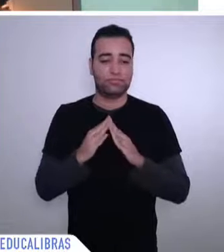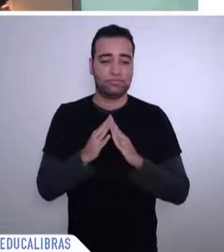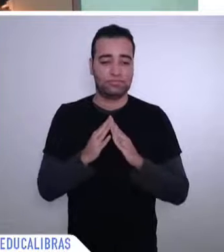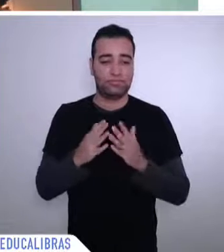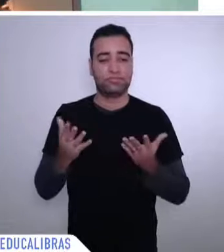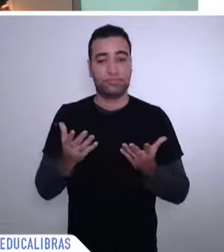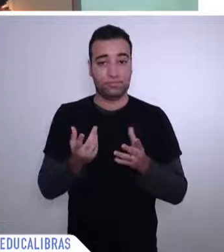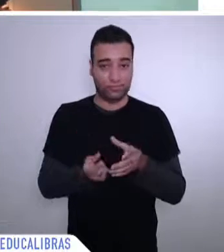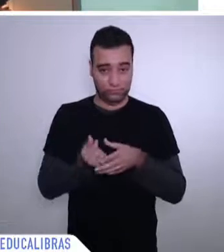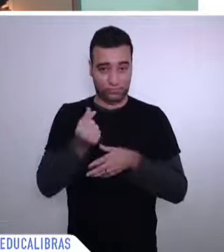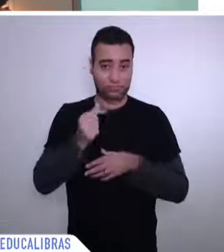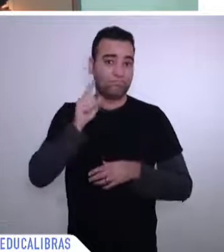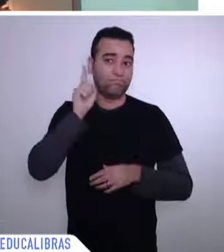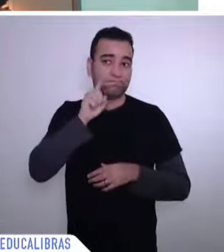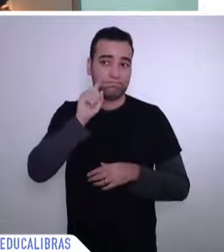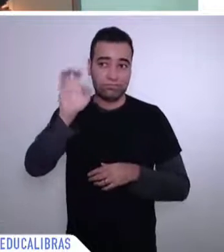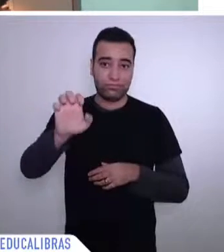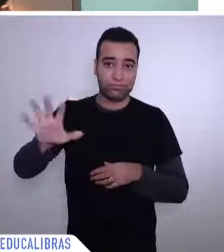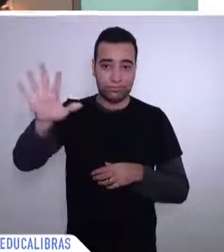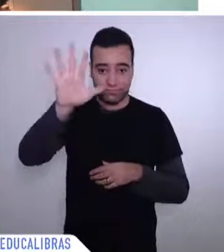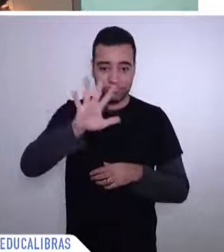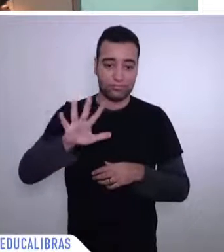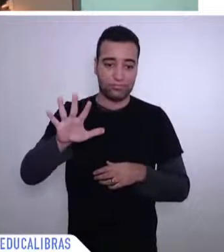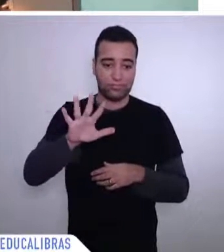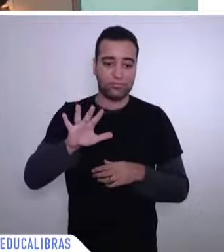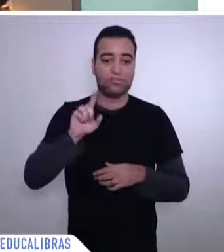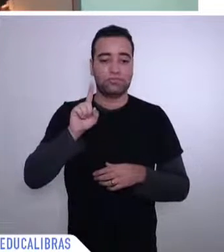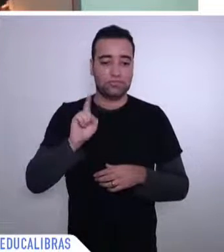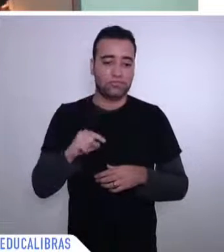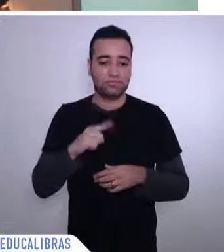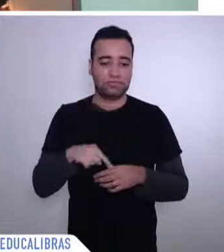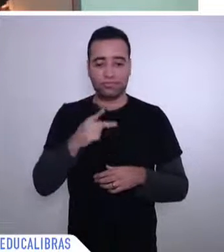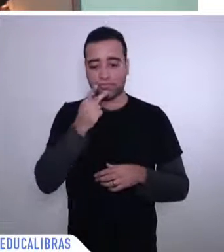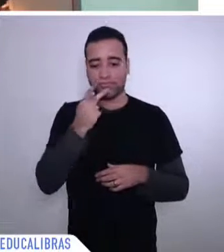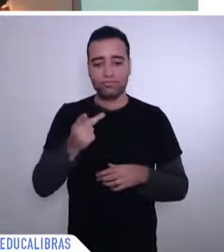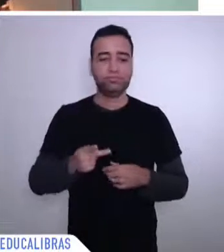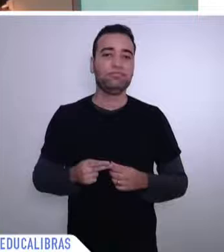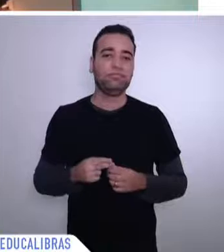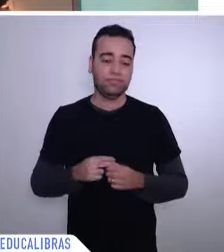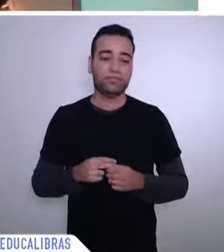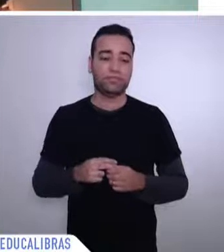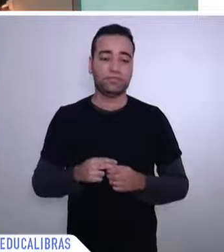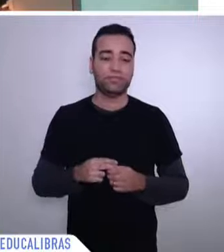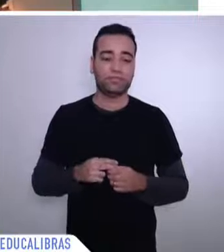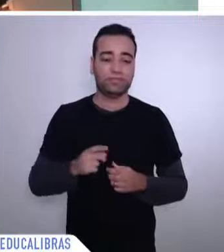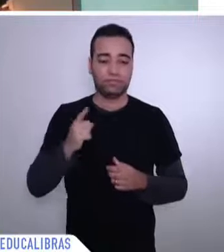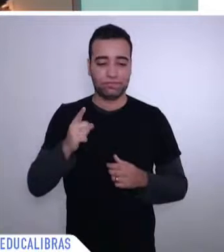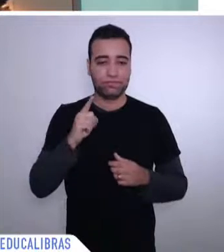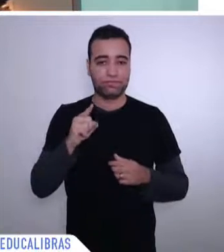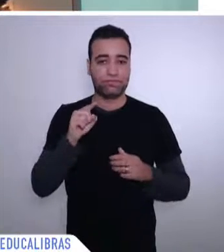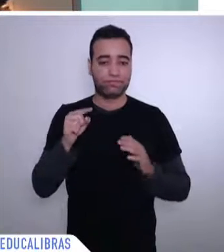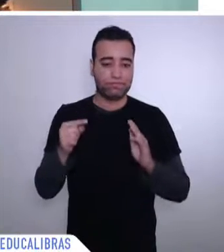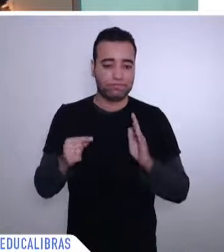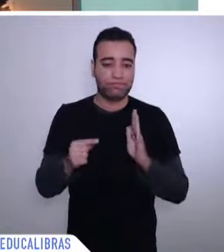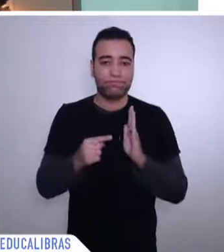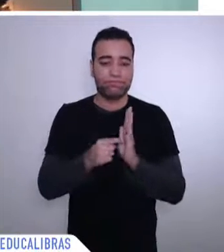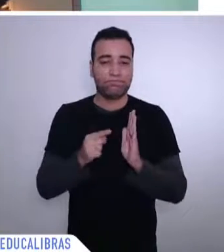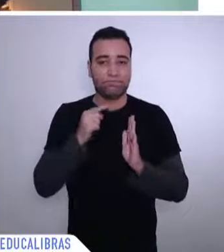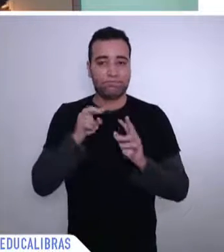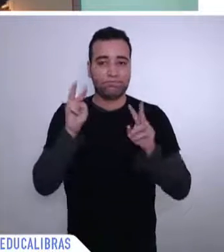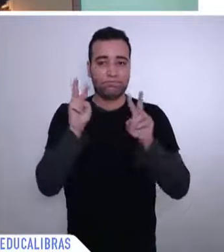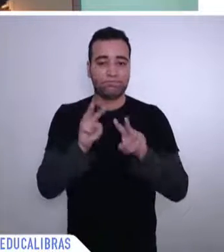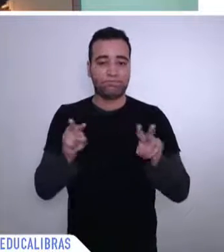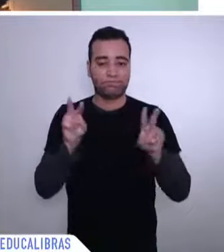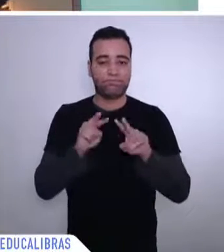inhabitable world has been in part of what we call informality. And I want to